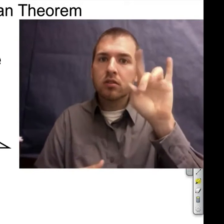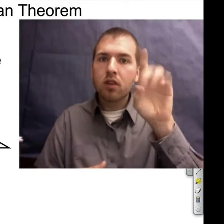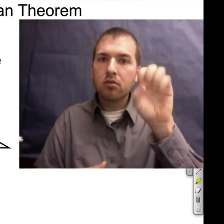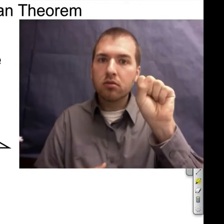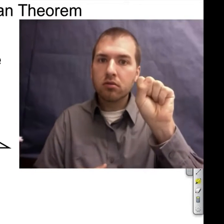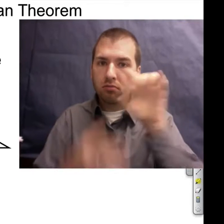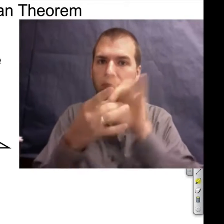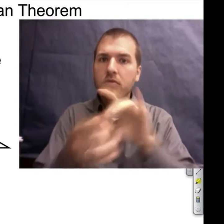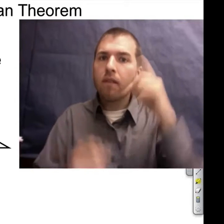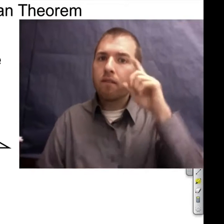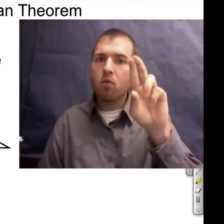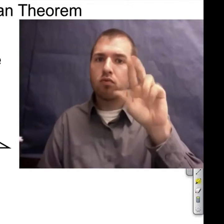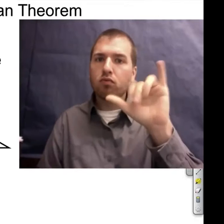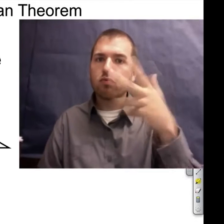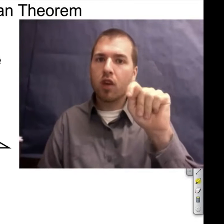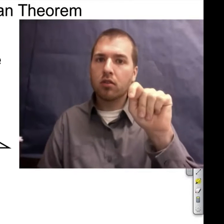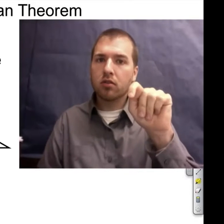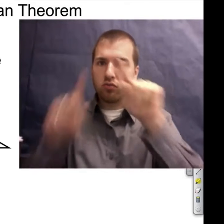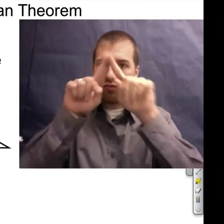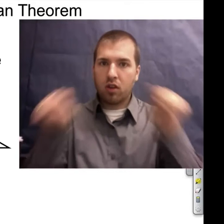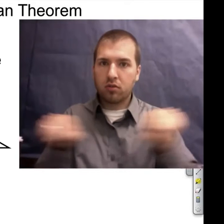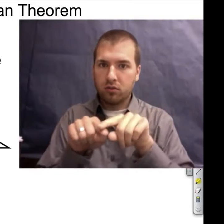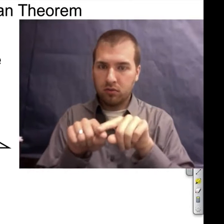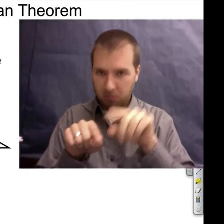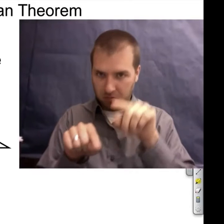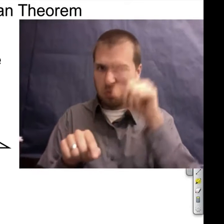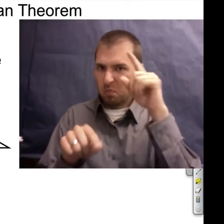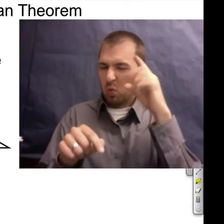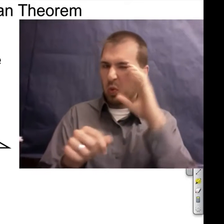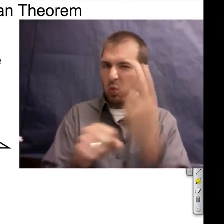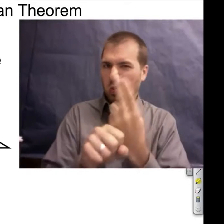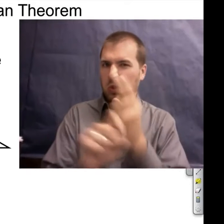that all the sides of a triangle, of a right triangle,